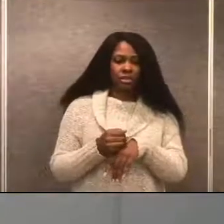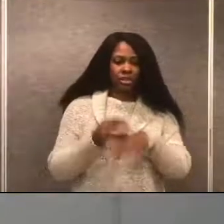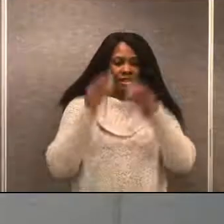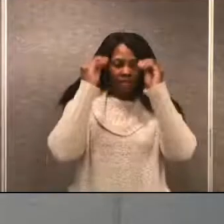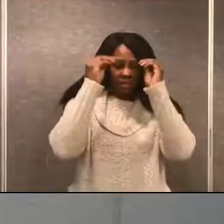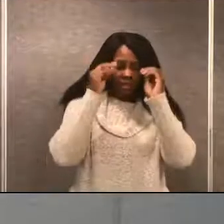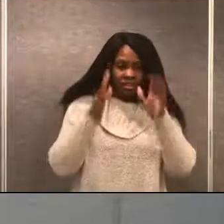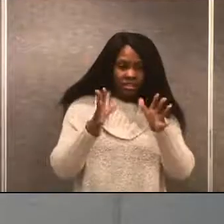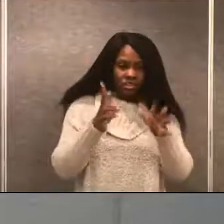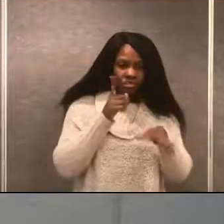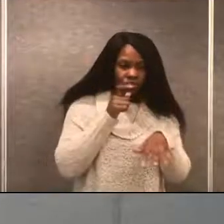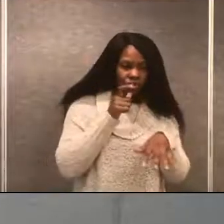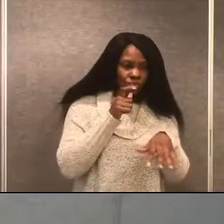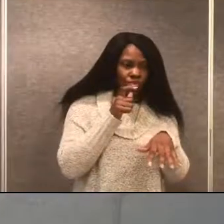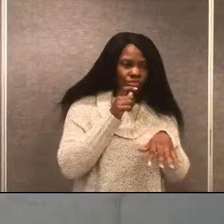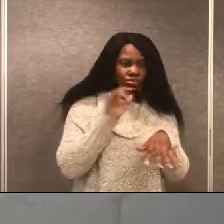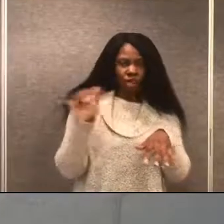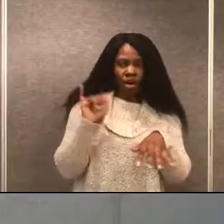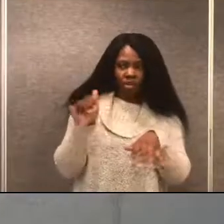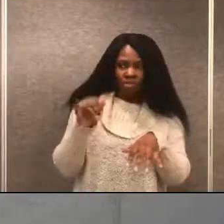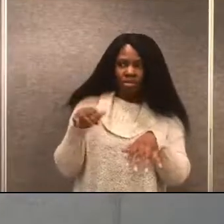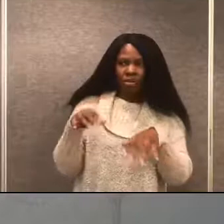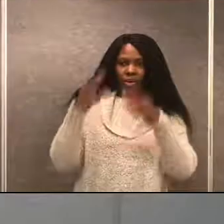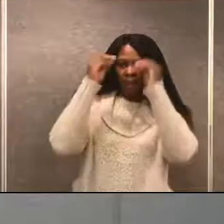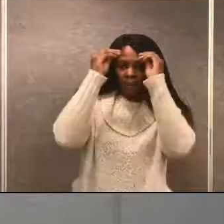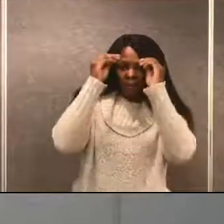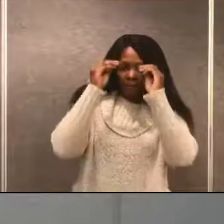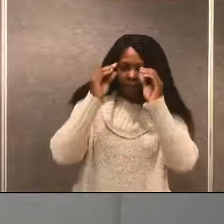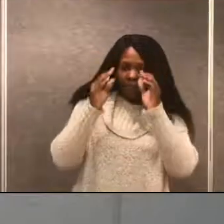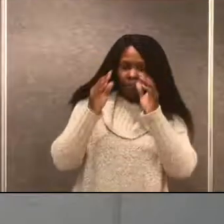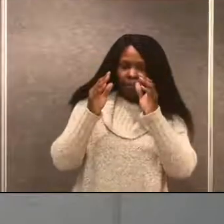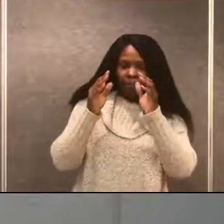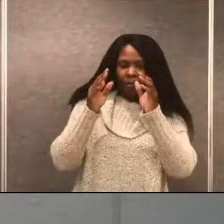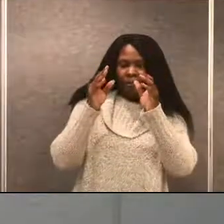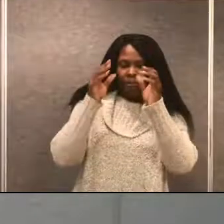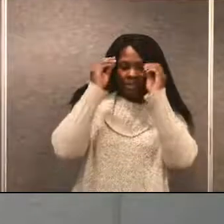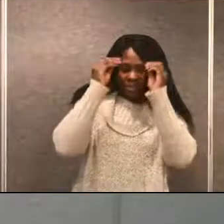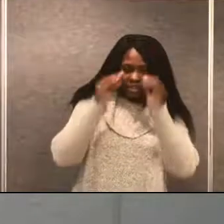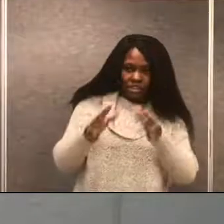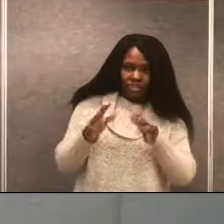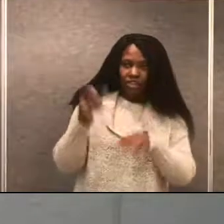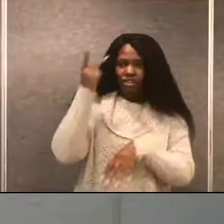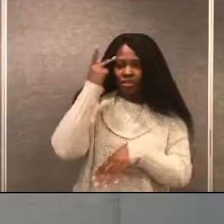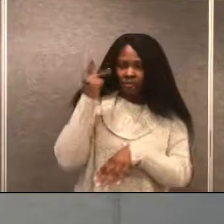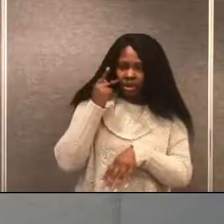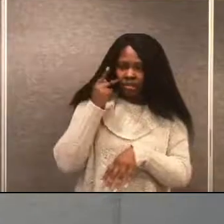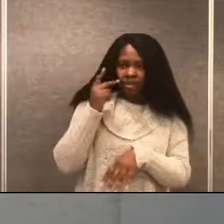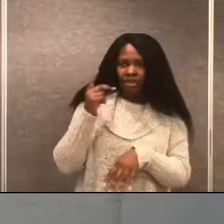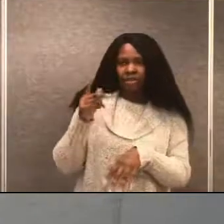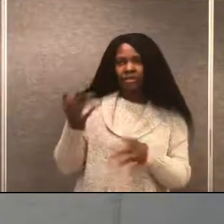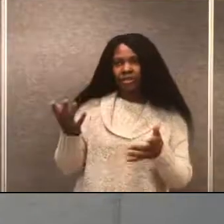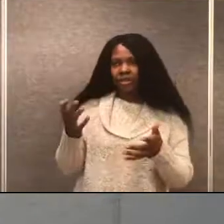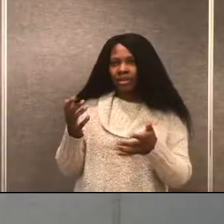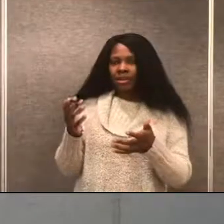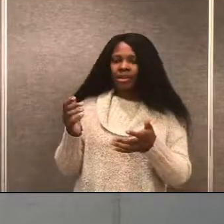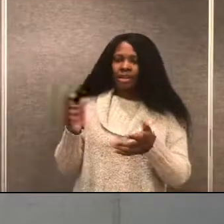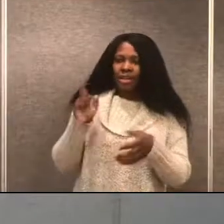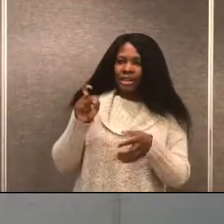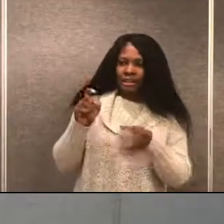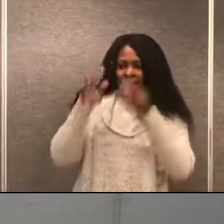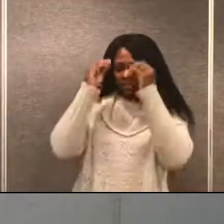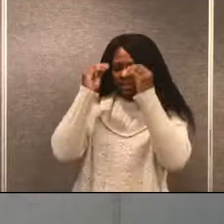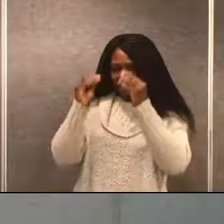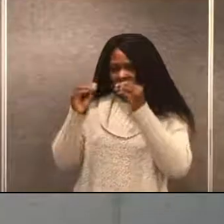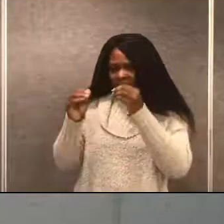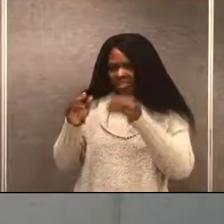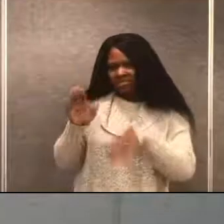also parents, who have to work from home and they teach their own child? What is being done to kind of alleviate some of the stress that